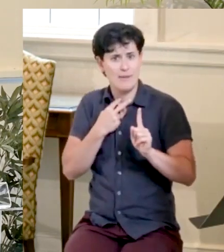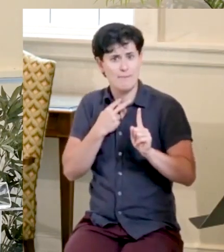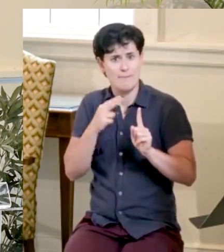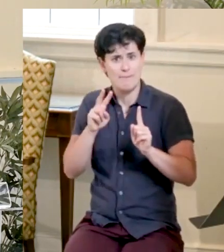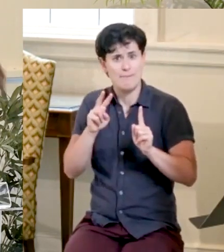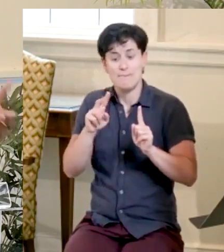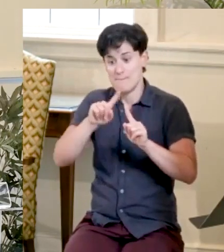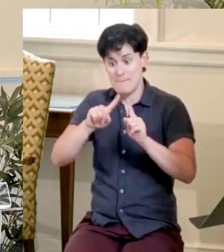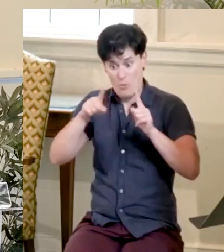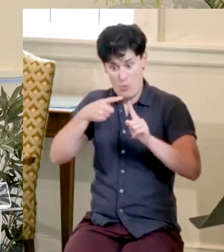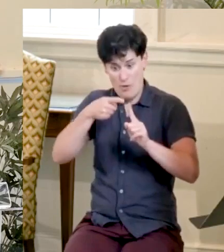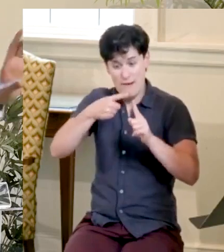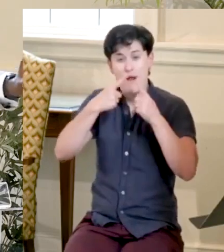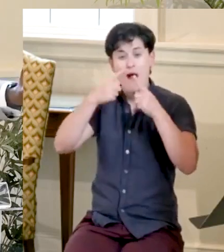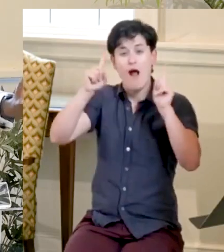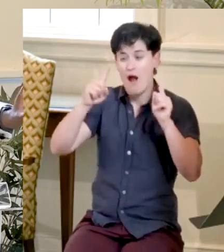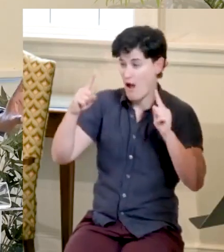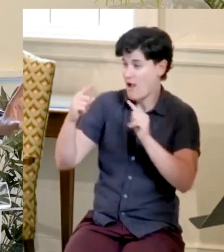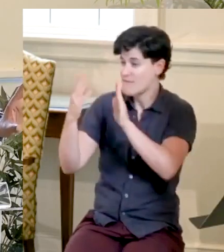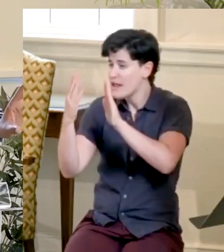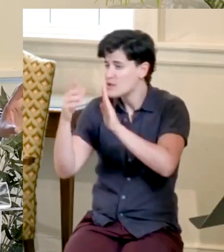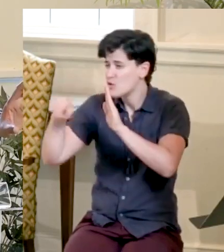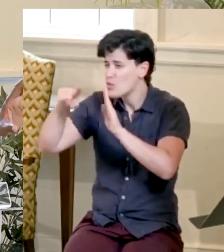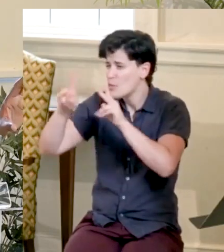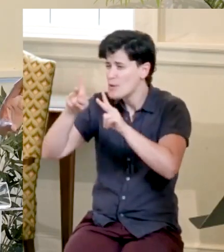faces the very people who wronged him,